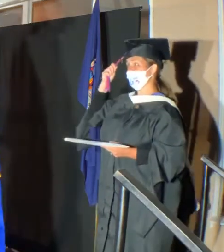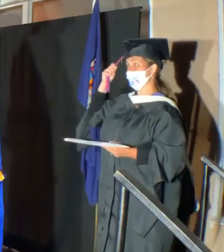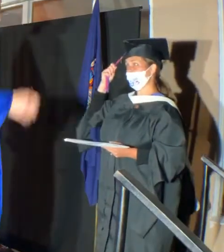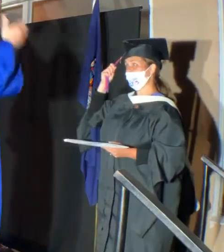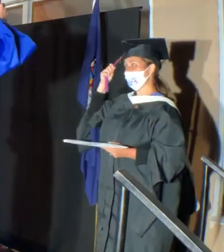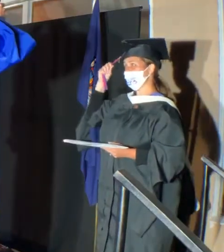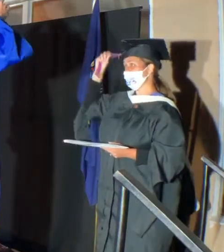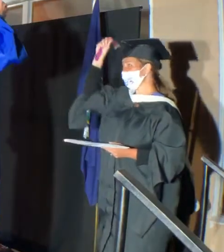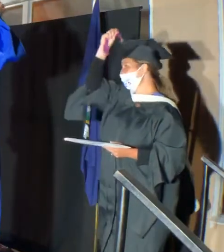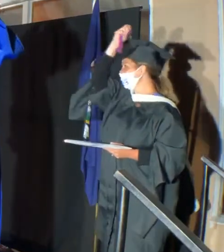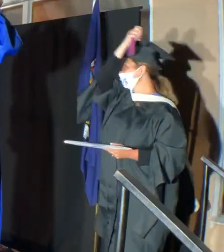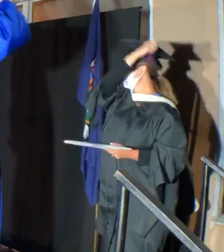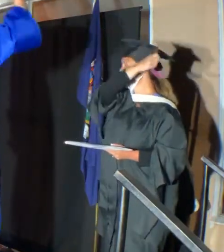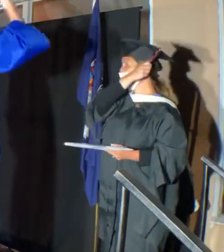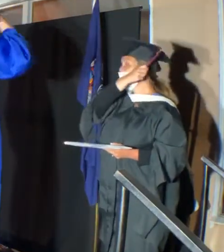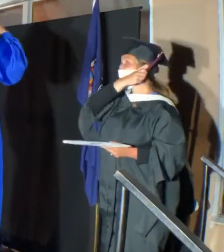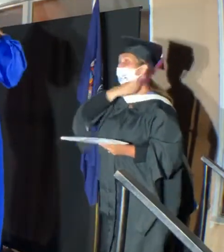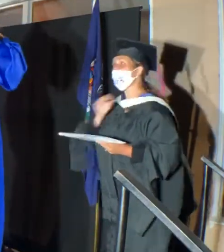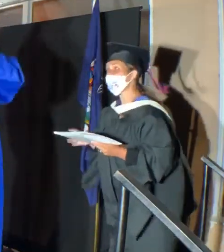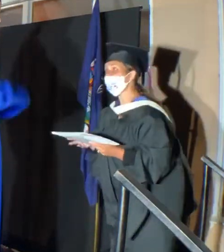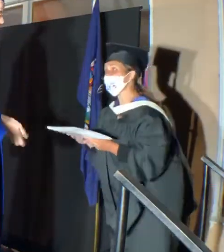Carolyn Margaret Hammond.